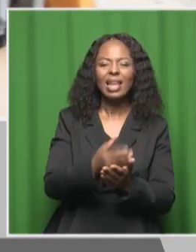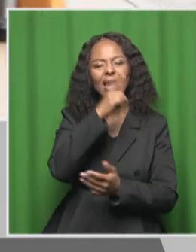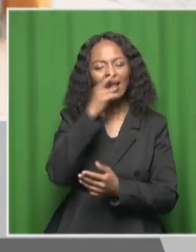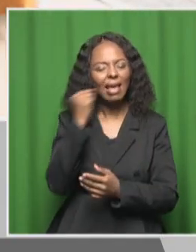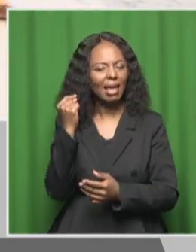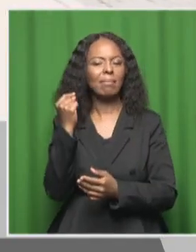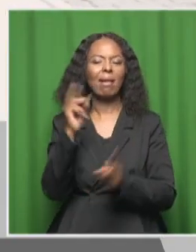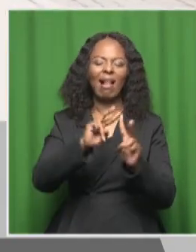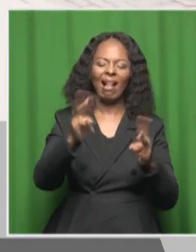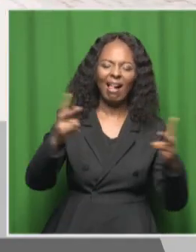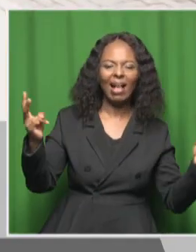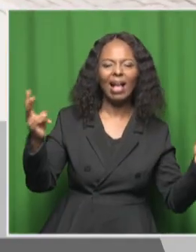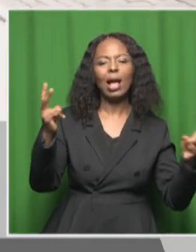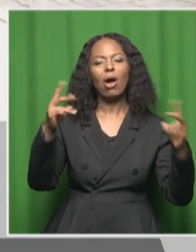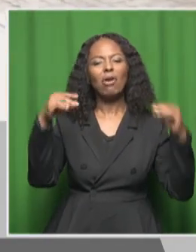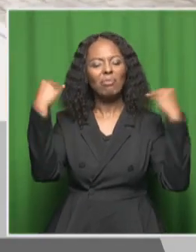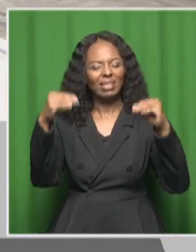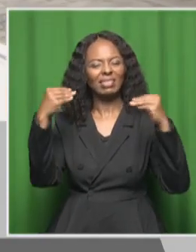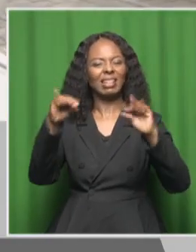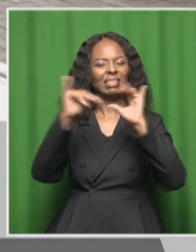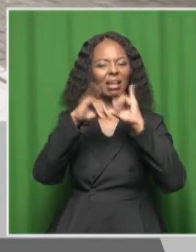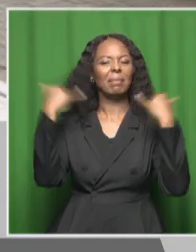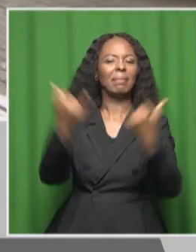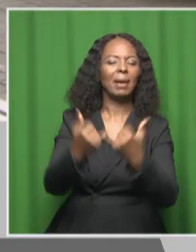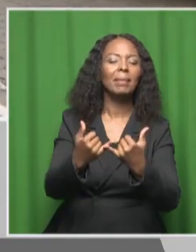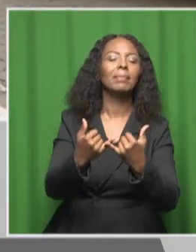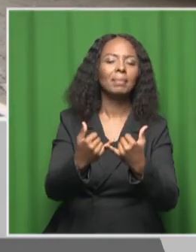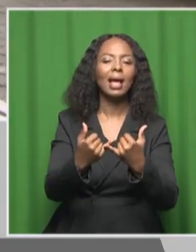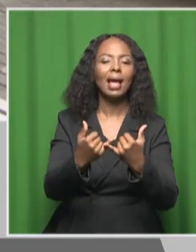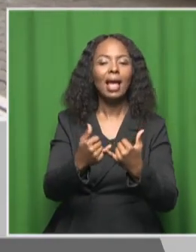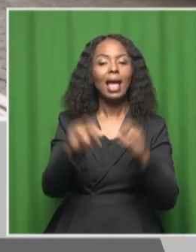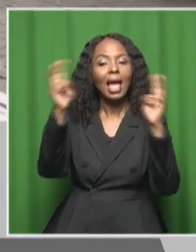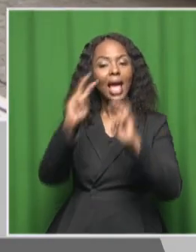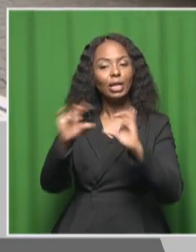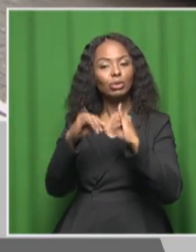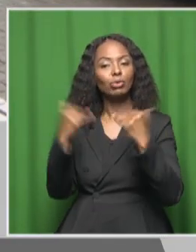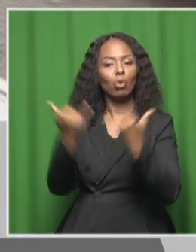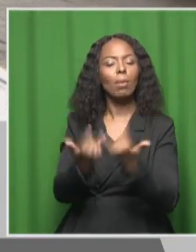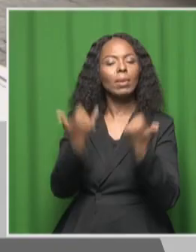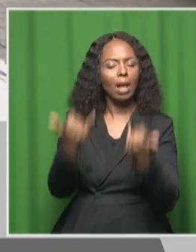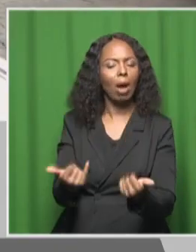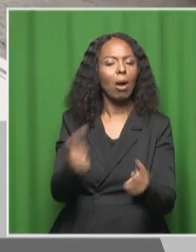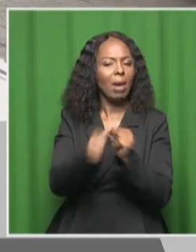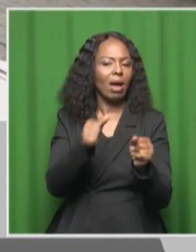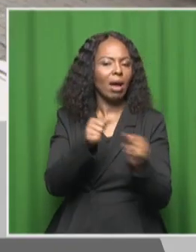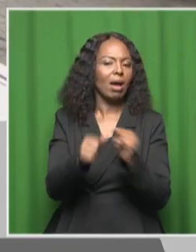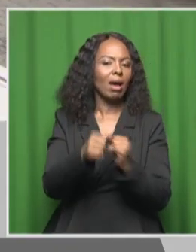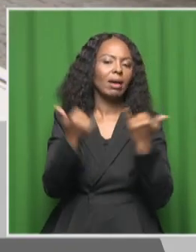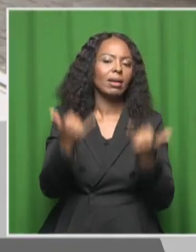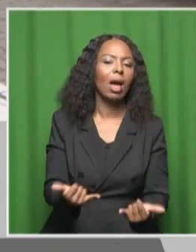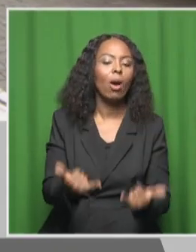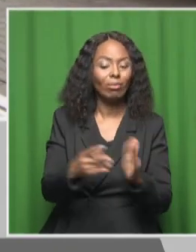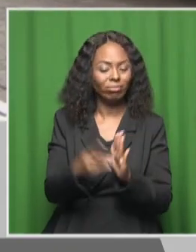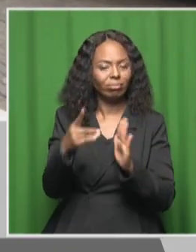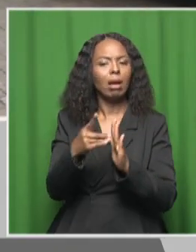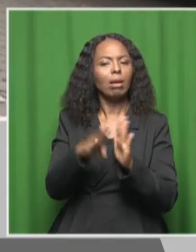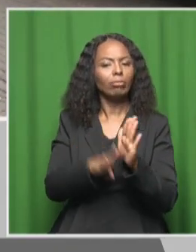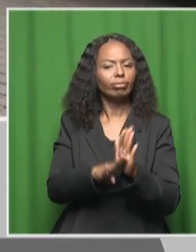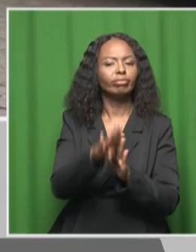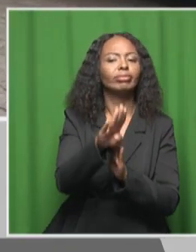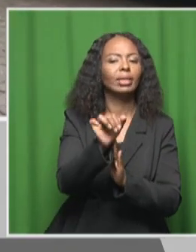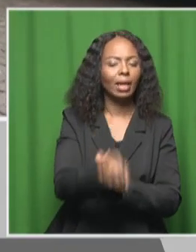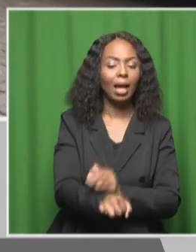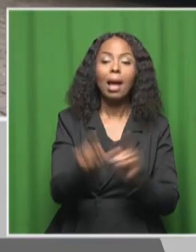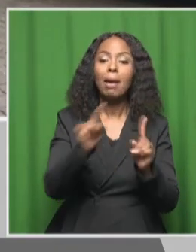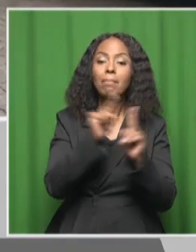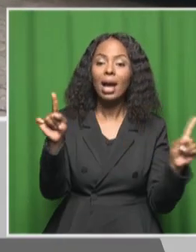number of entities. ESCOM is now getting on the right path. And that work is not an